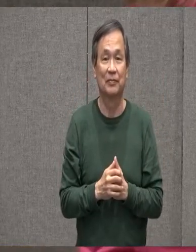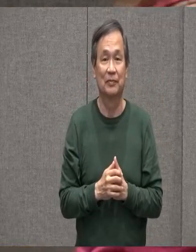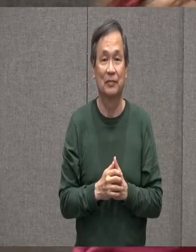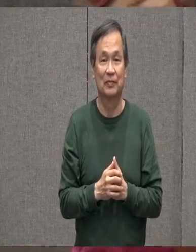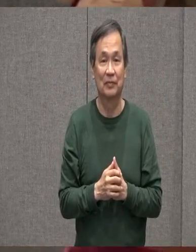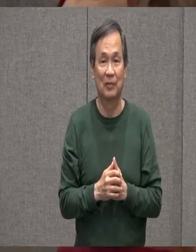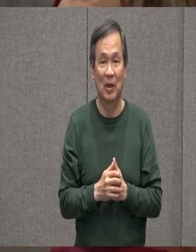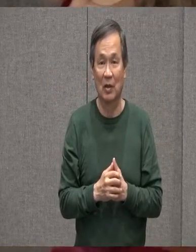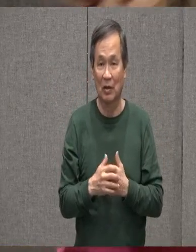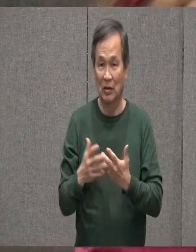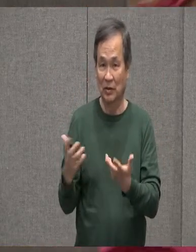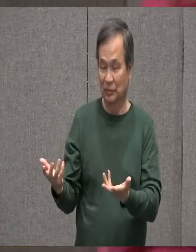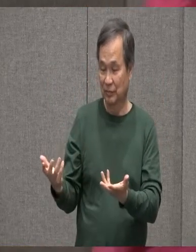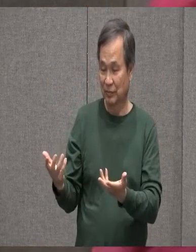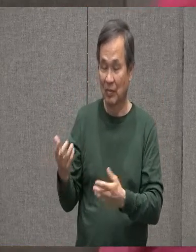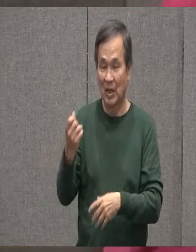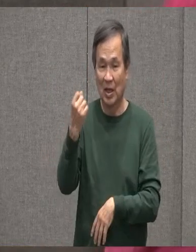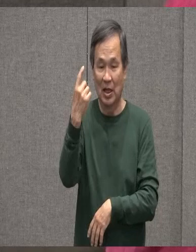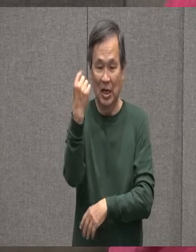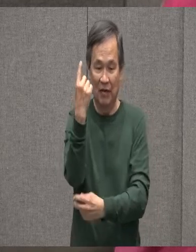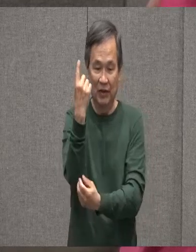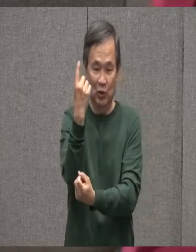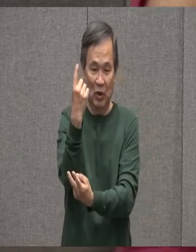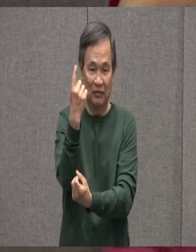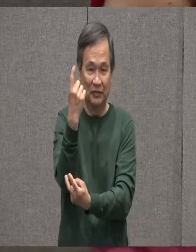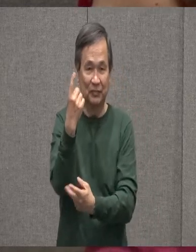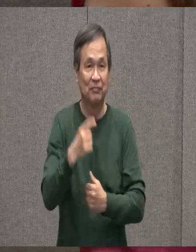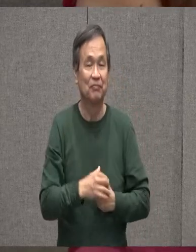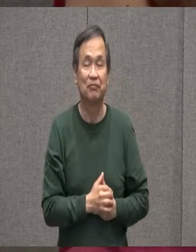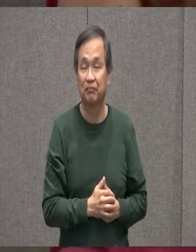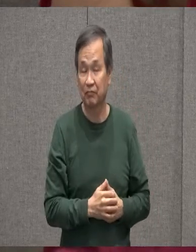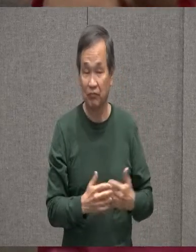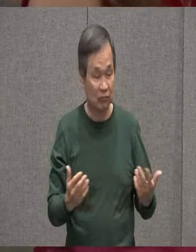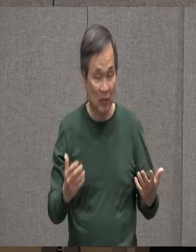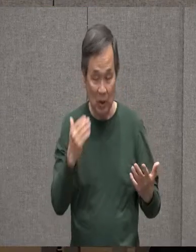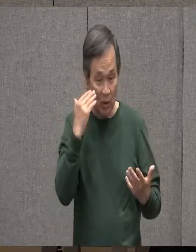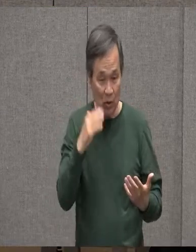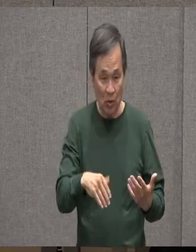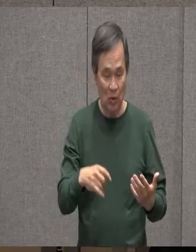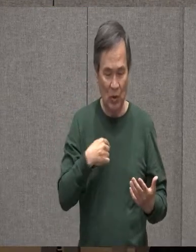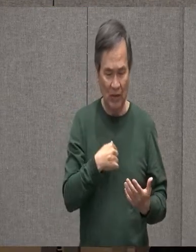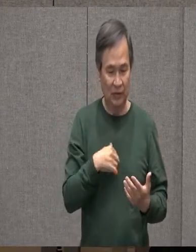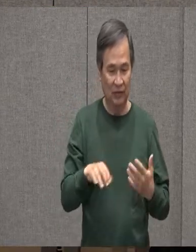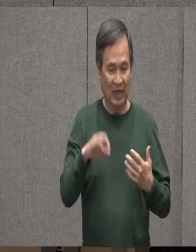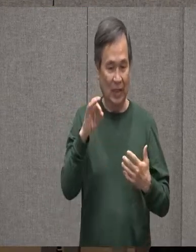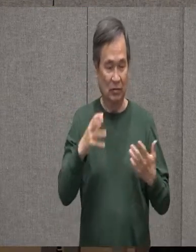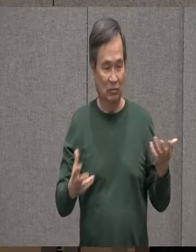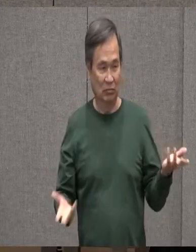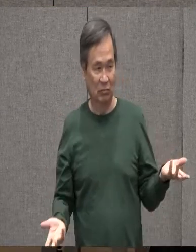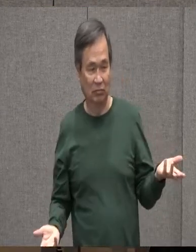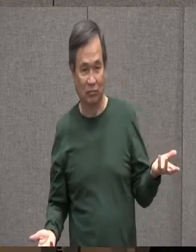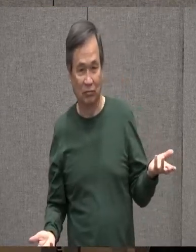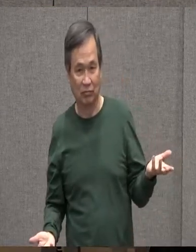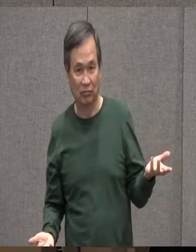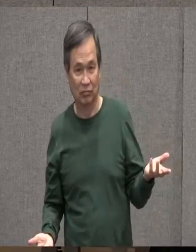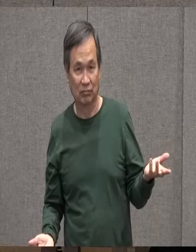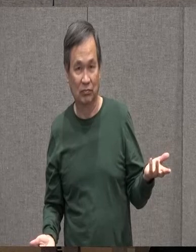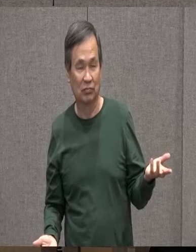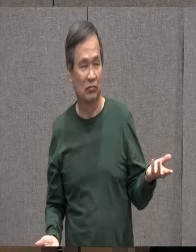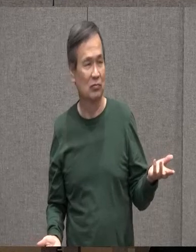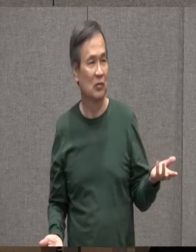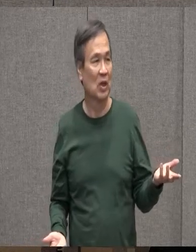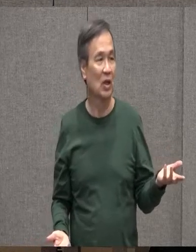work. So again, we were doing addition, so we had 1/3 plus 5/12 plus 1/6. Finding the